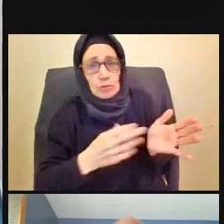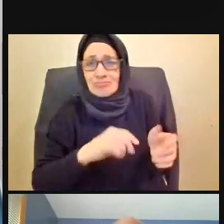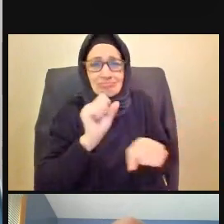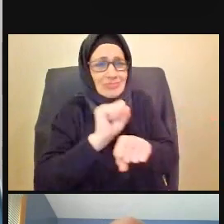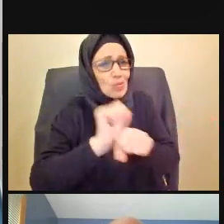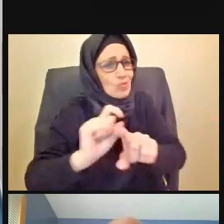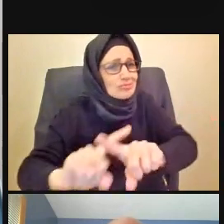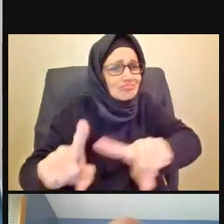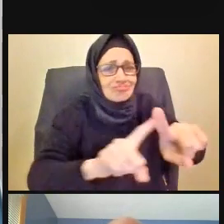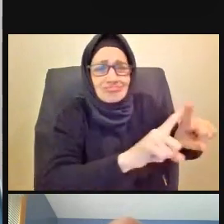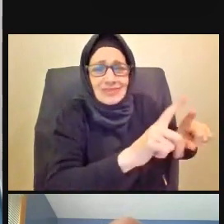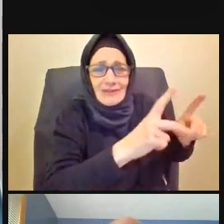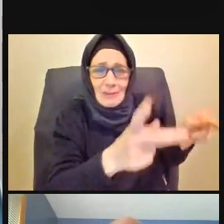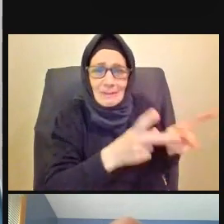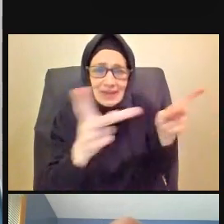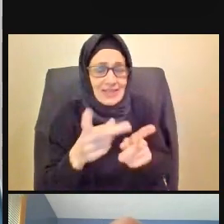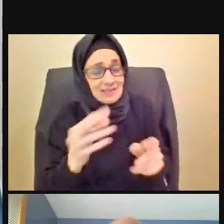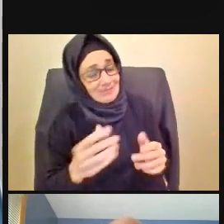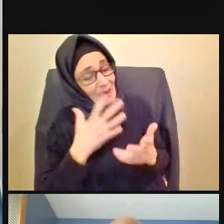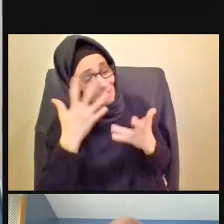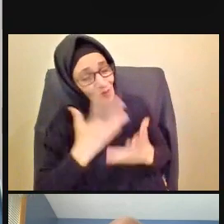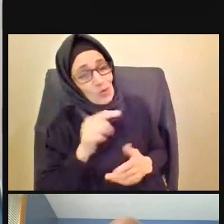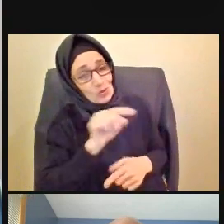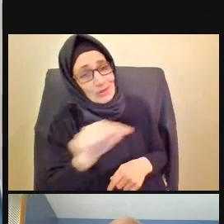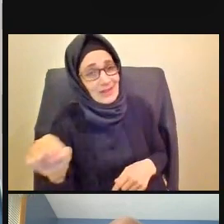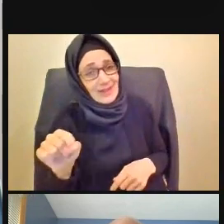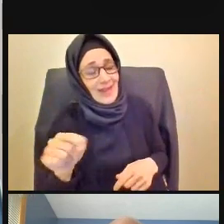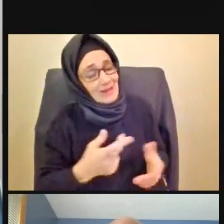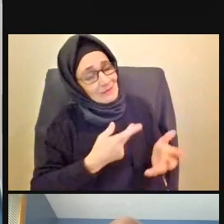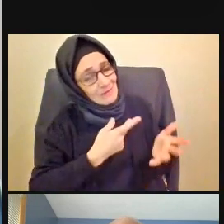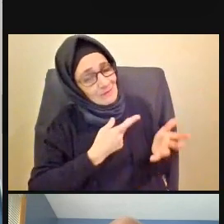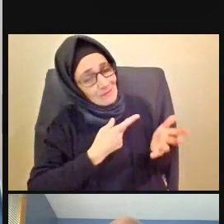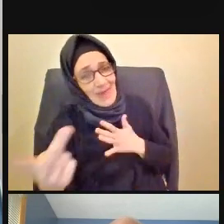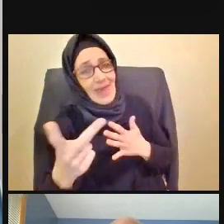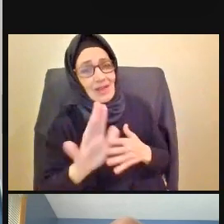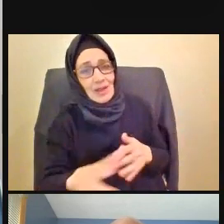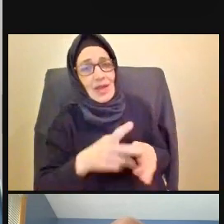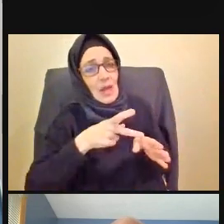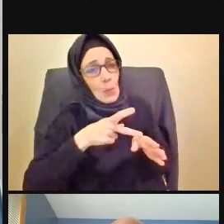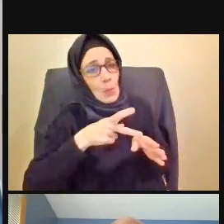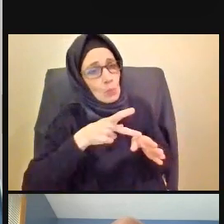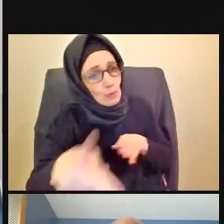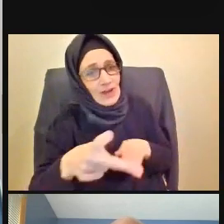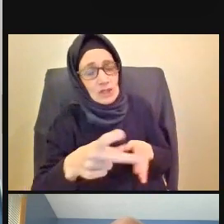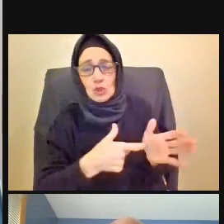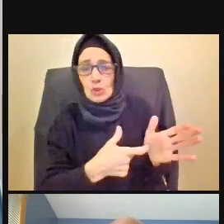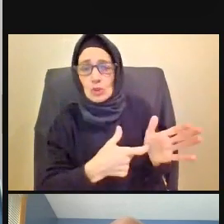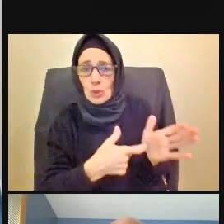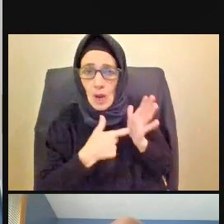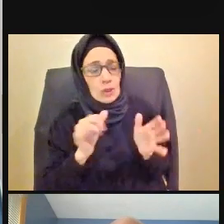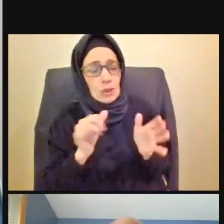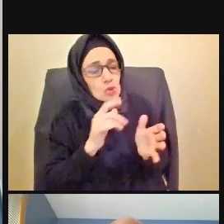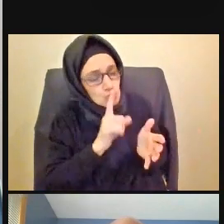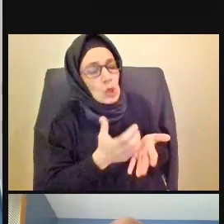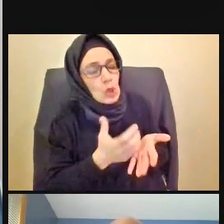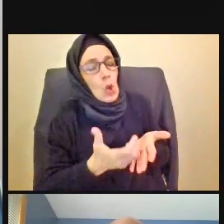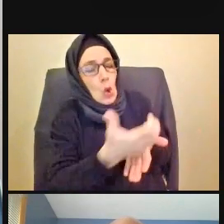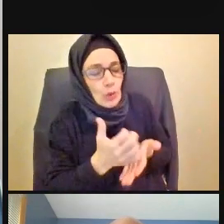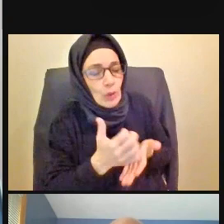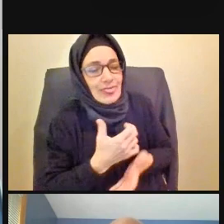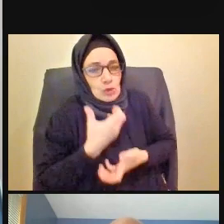that unfortunately are guilty of failing in their professional obligations to earn that trust that you speak to, and that